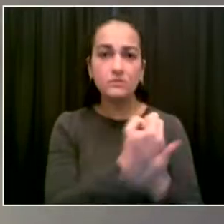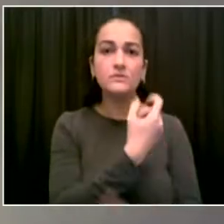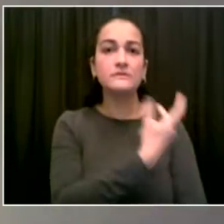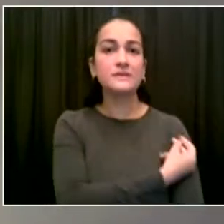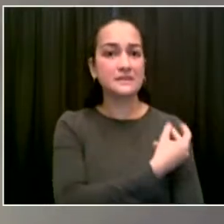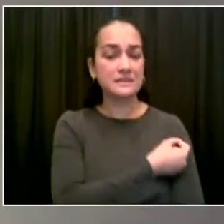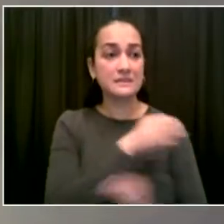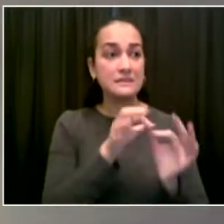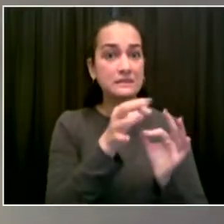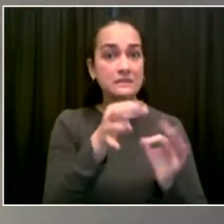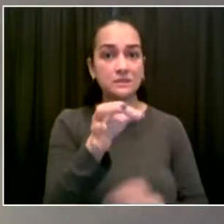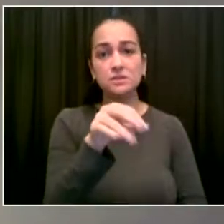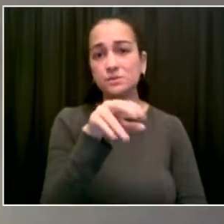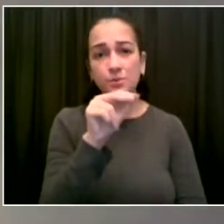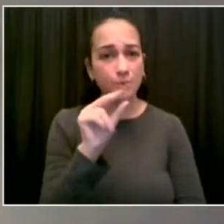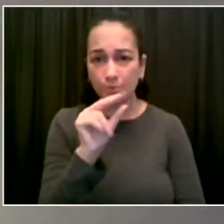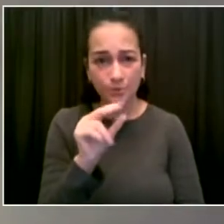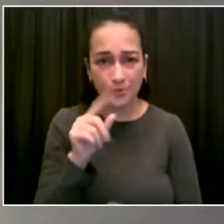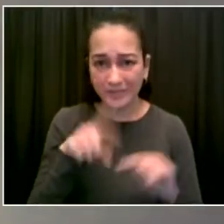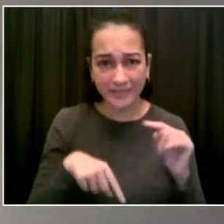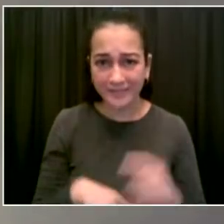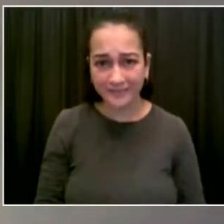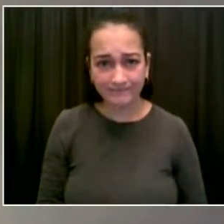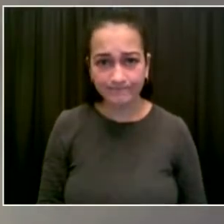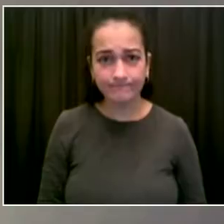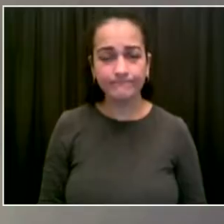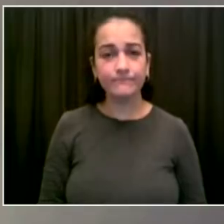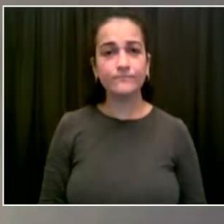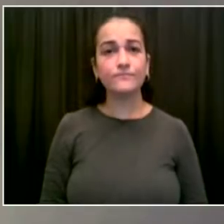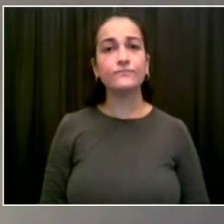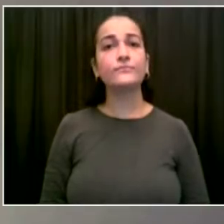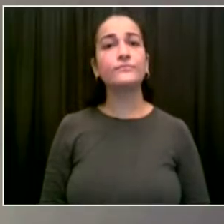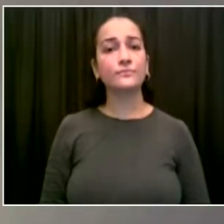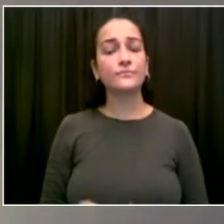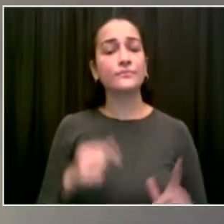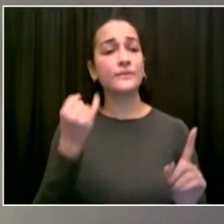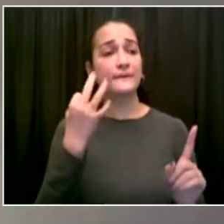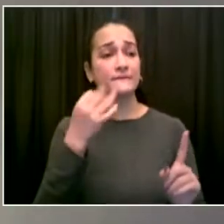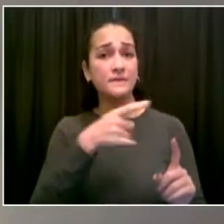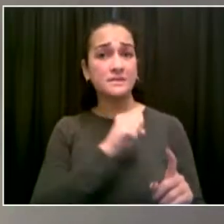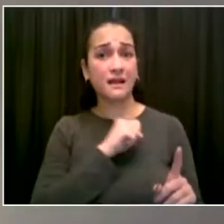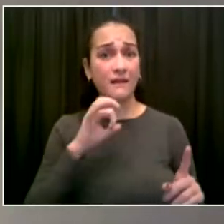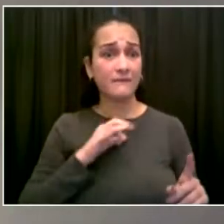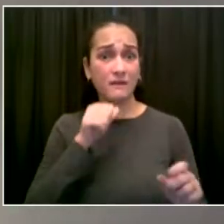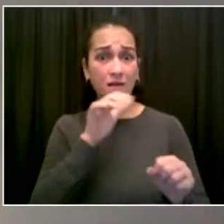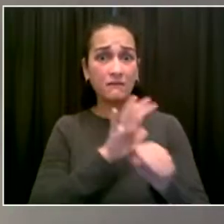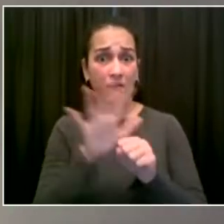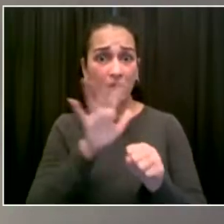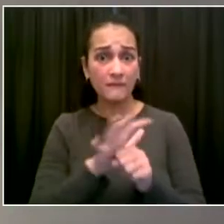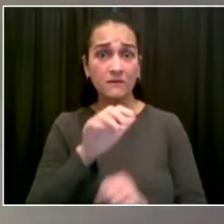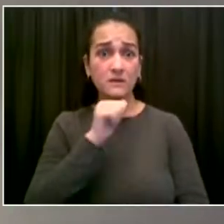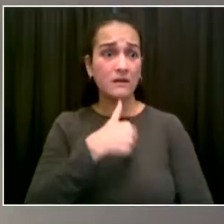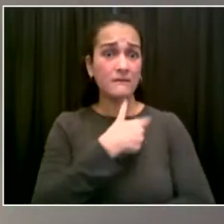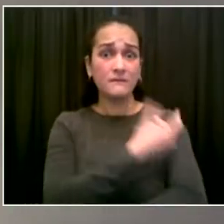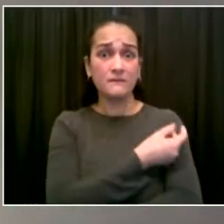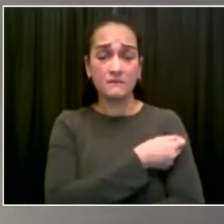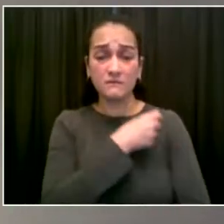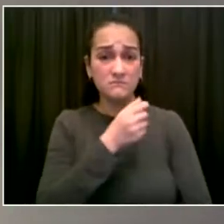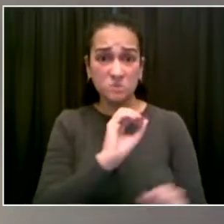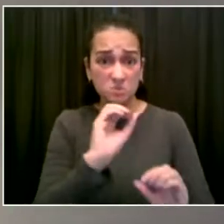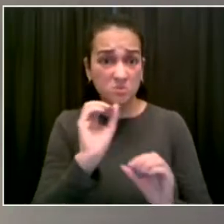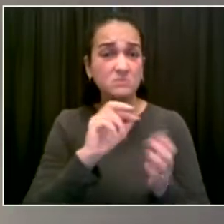to bring inmates who are ill to our clinics. And so I